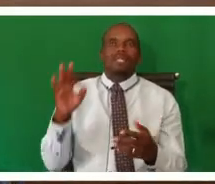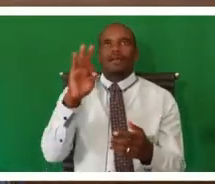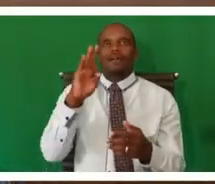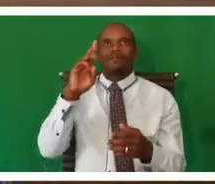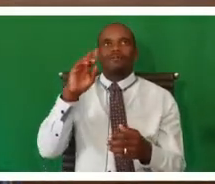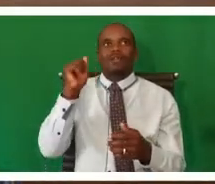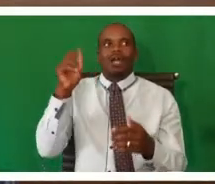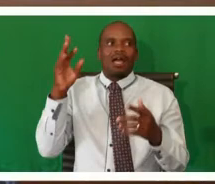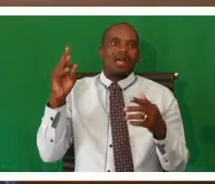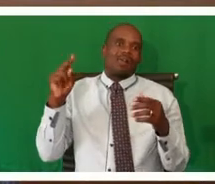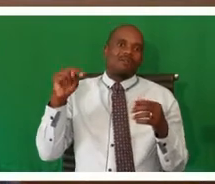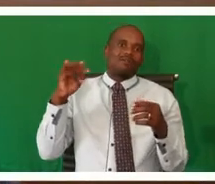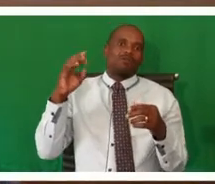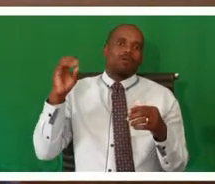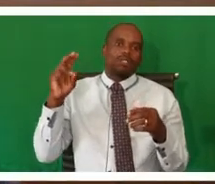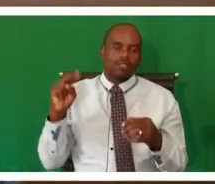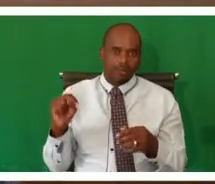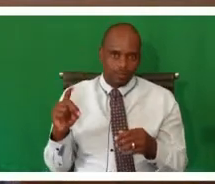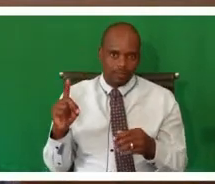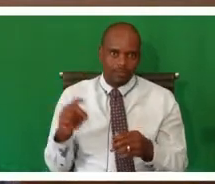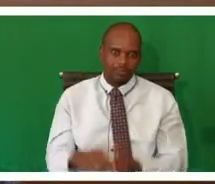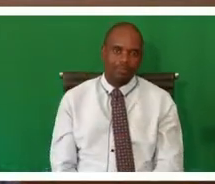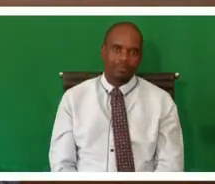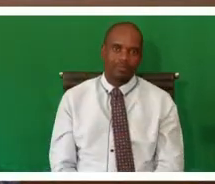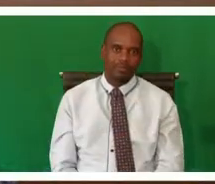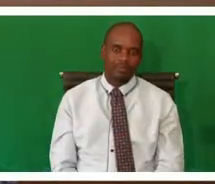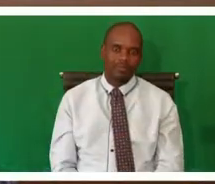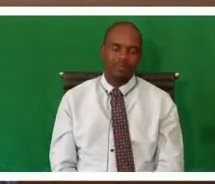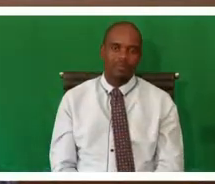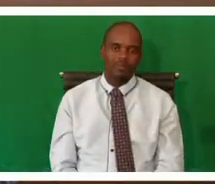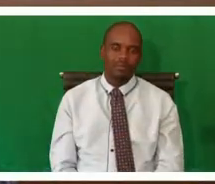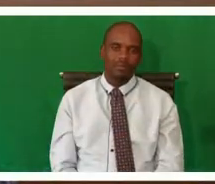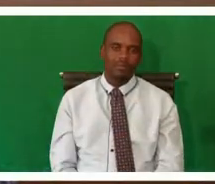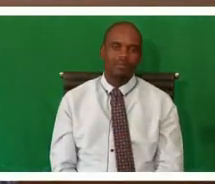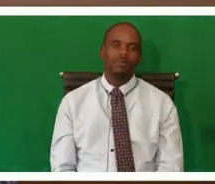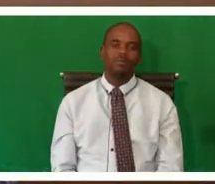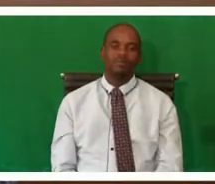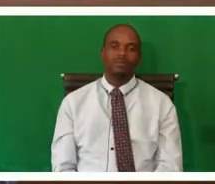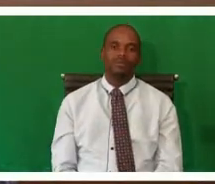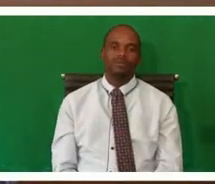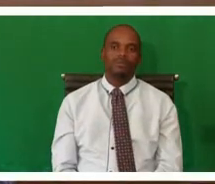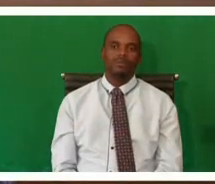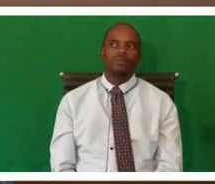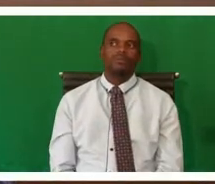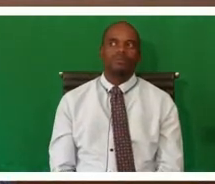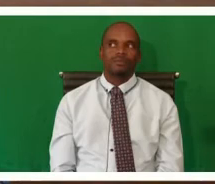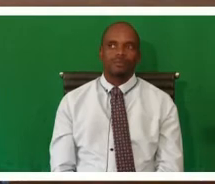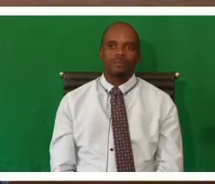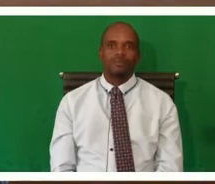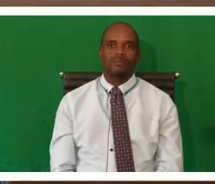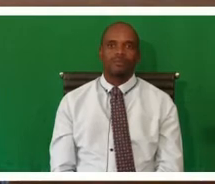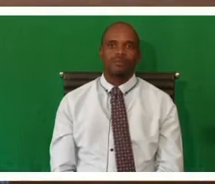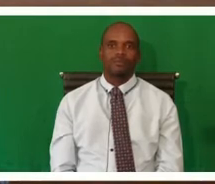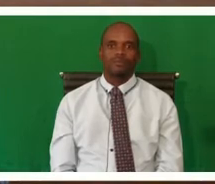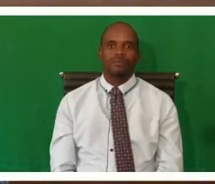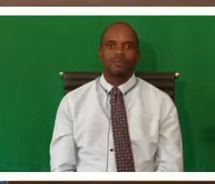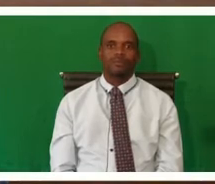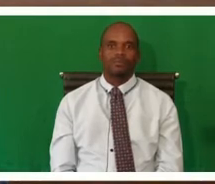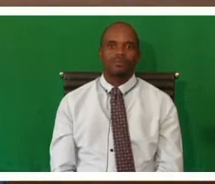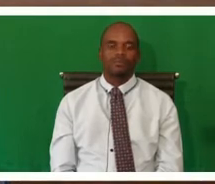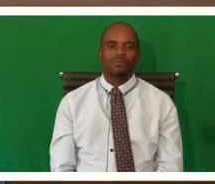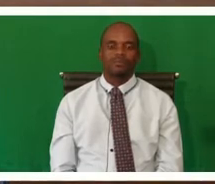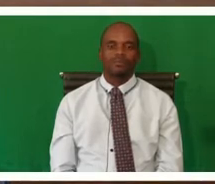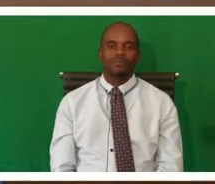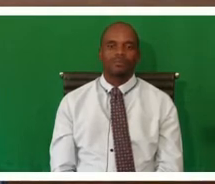We continue to support our farmers with production inputs such as vegetable seed, fertilizers, and garden